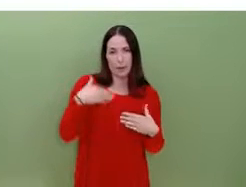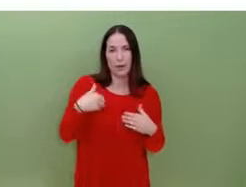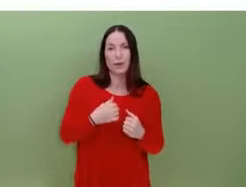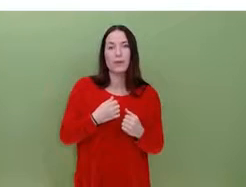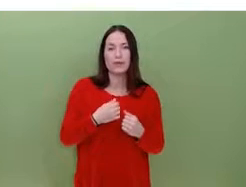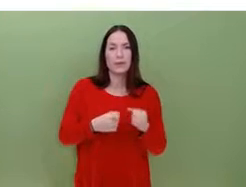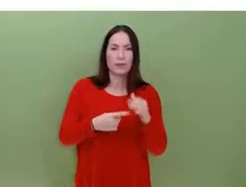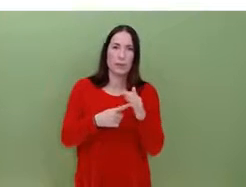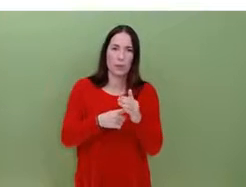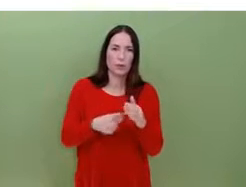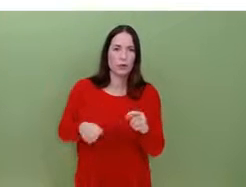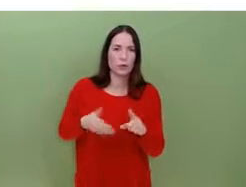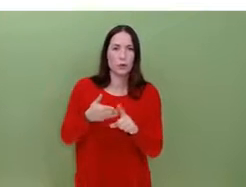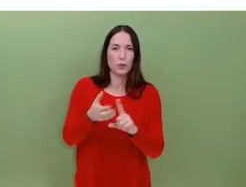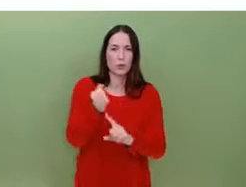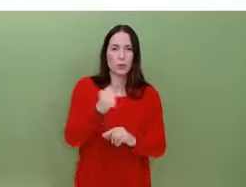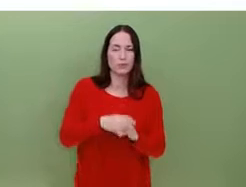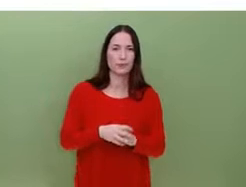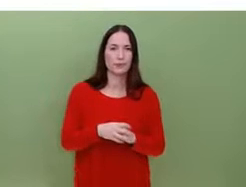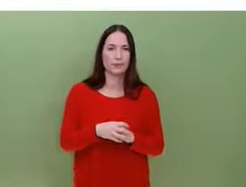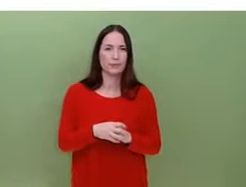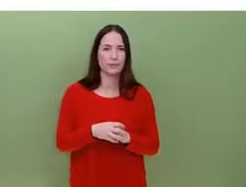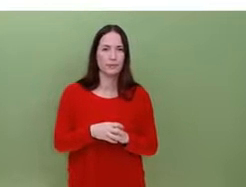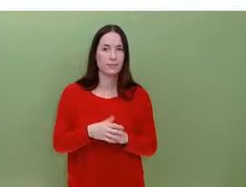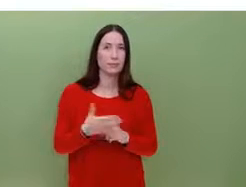let me just go through some of the data here. And